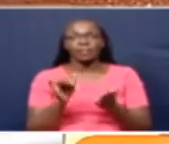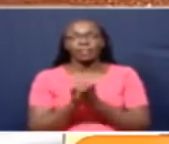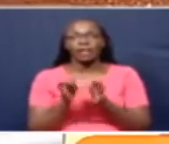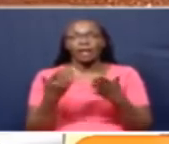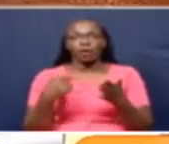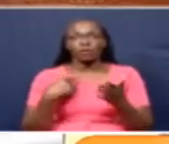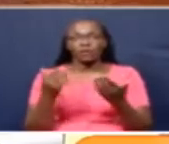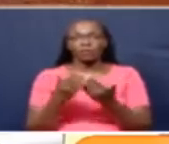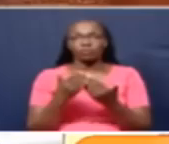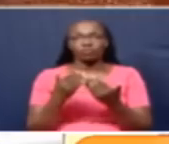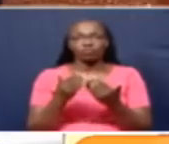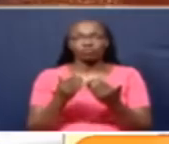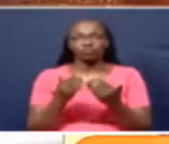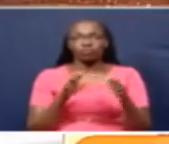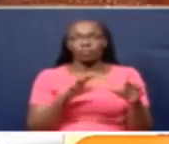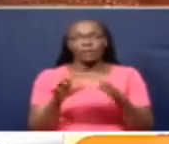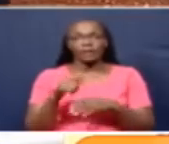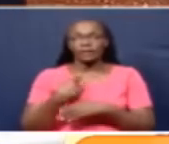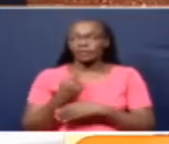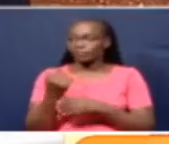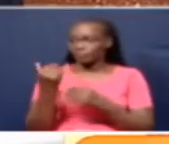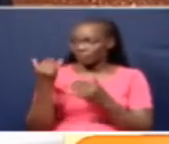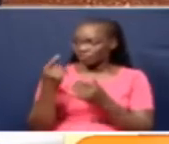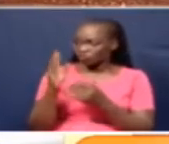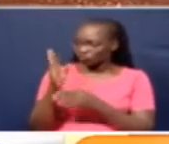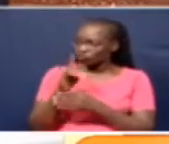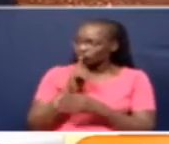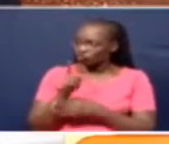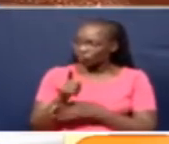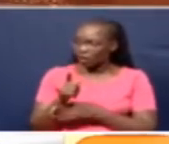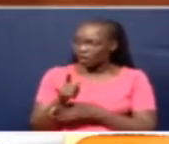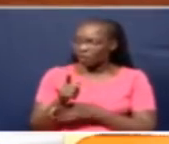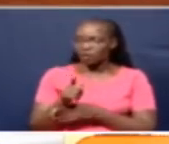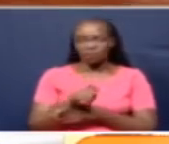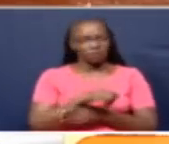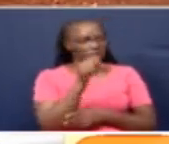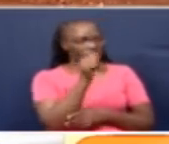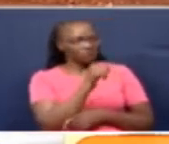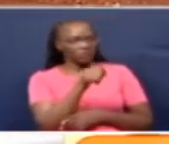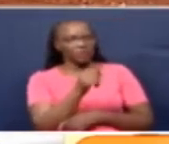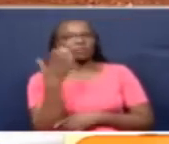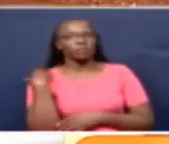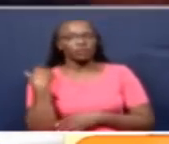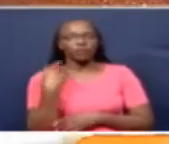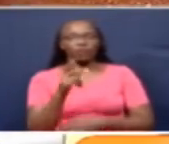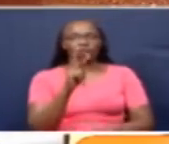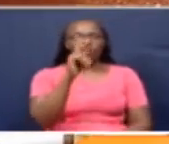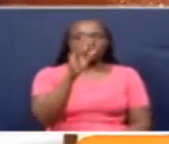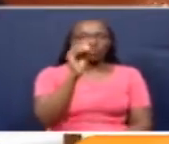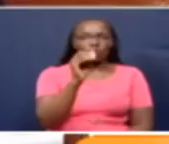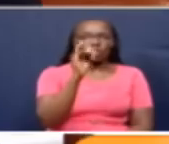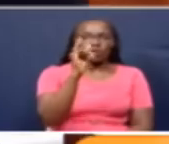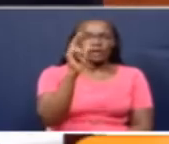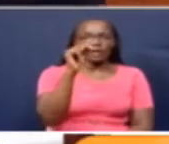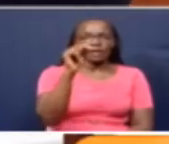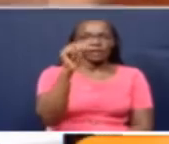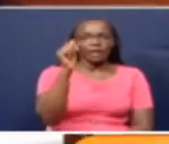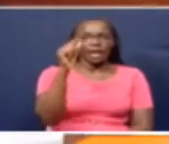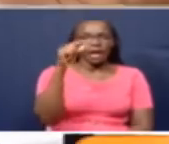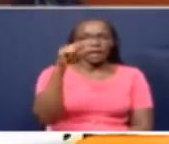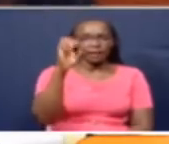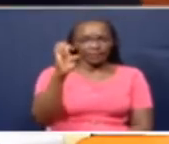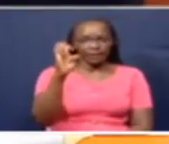Are you kidding me? Koinange Street now became what it became. But before that, it wasn't that at all. It was just